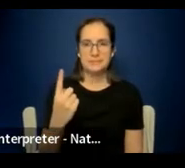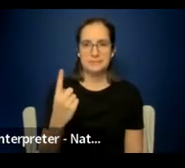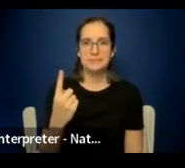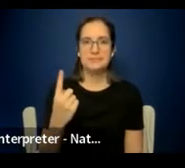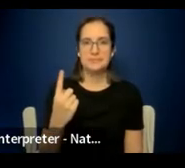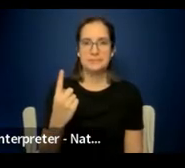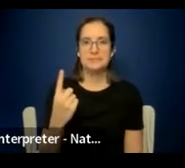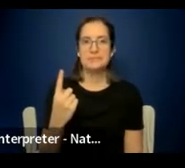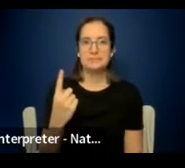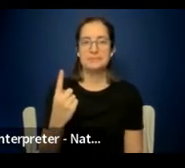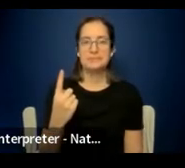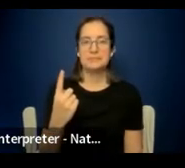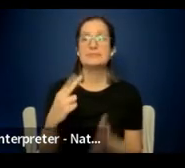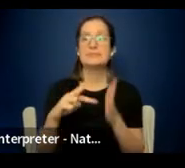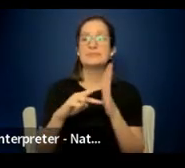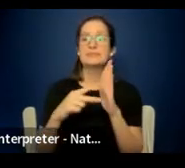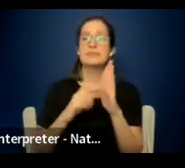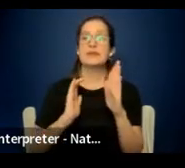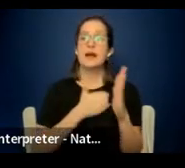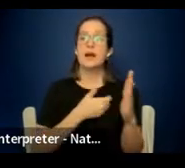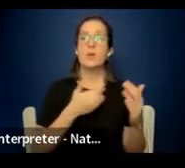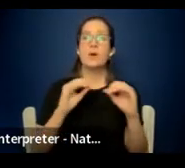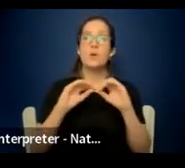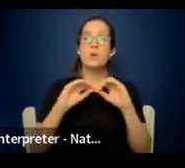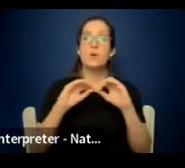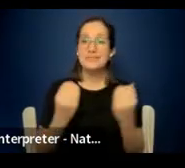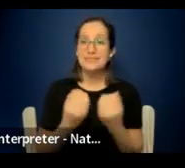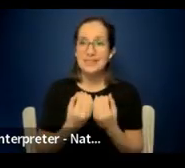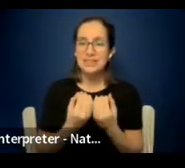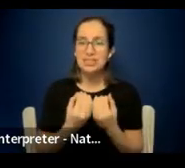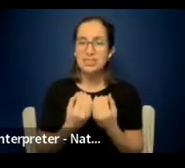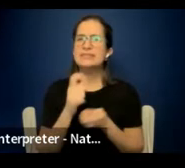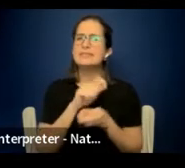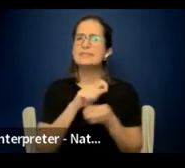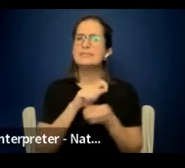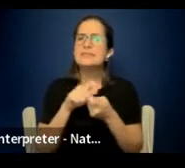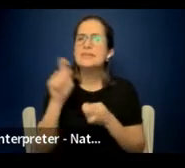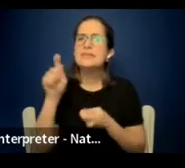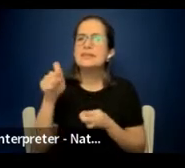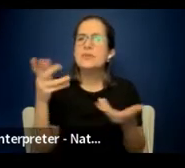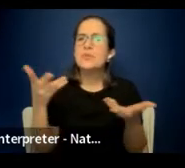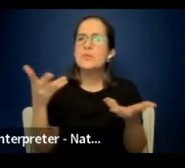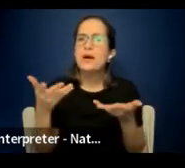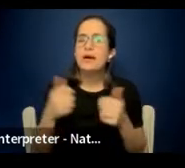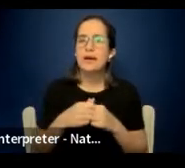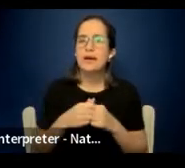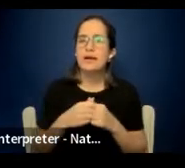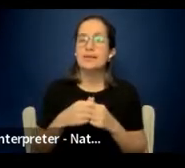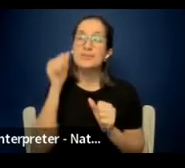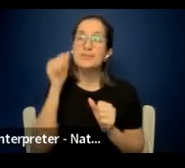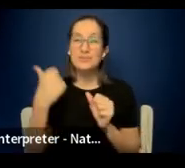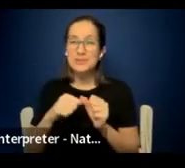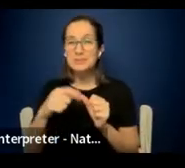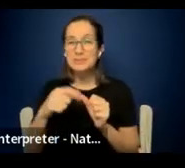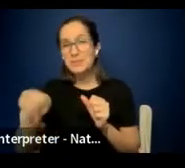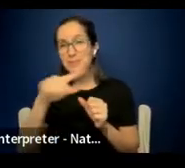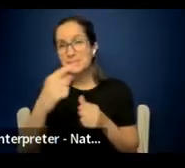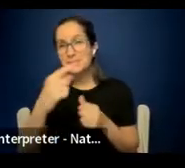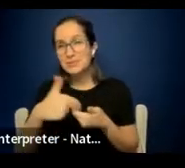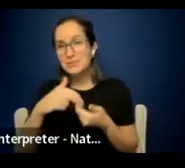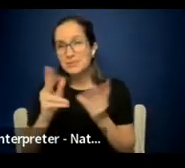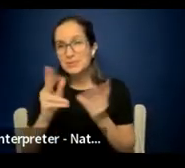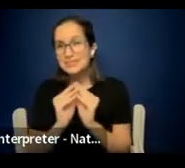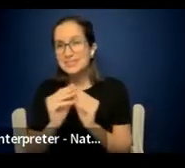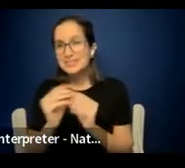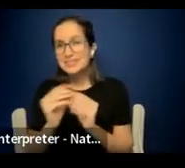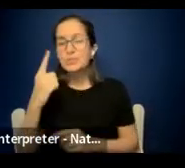assessing our organization's needs. So, you know, if those of you that were with us in session one, you'll recall we spent a lot of time talking about community